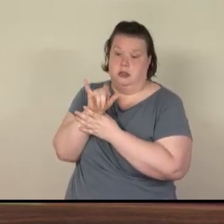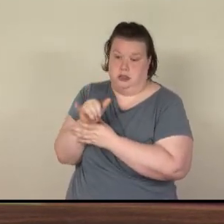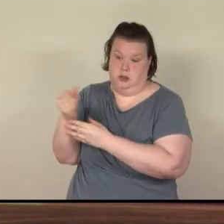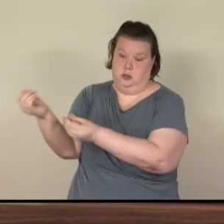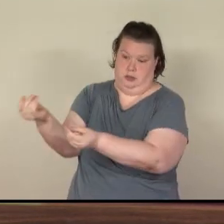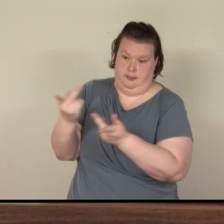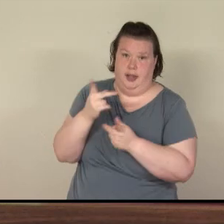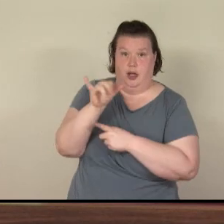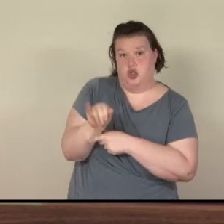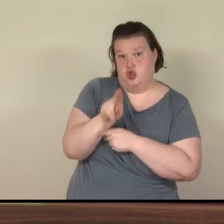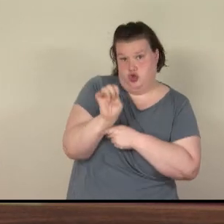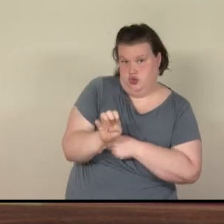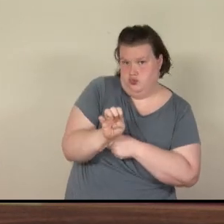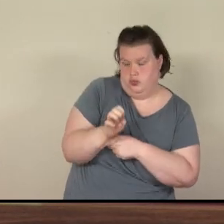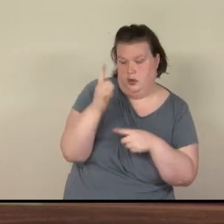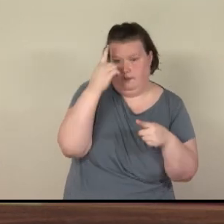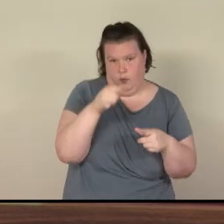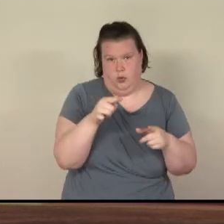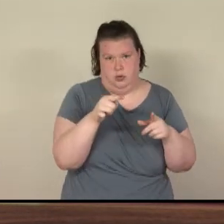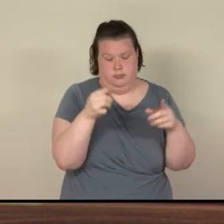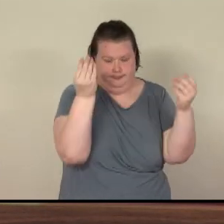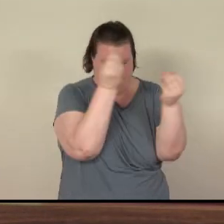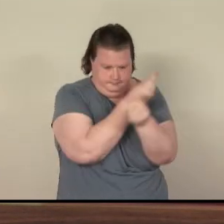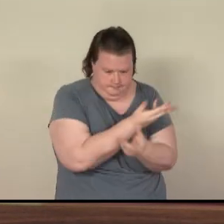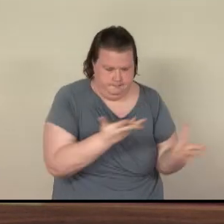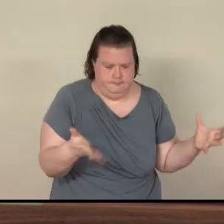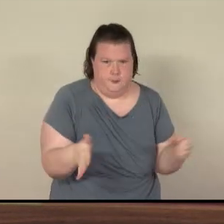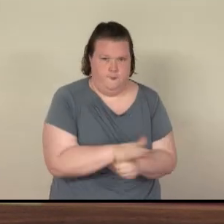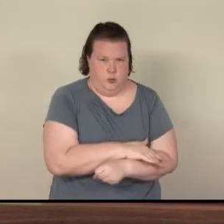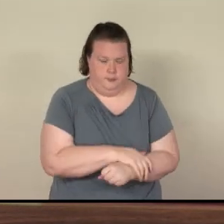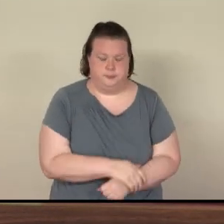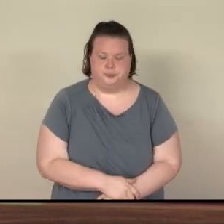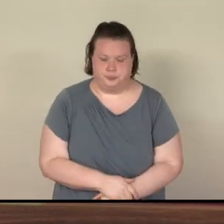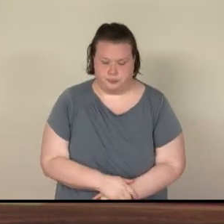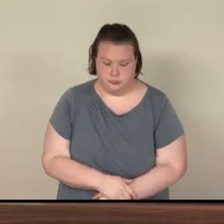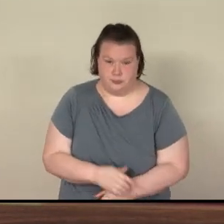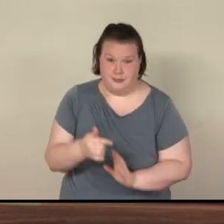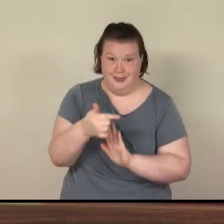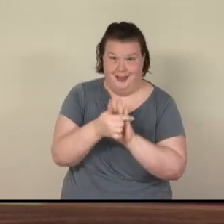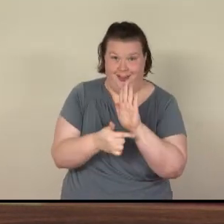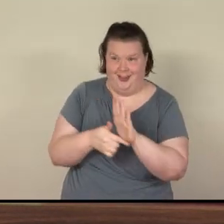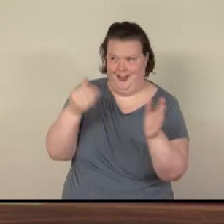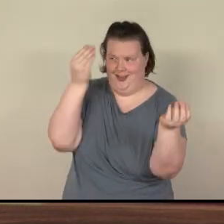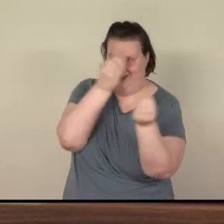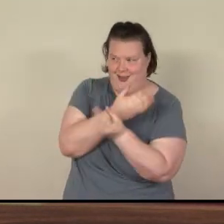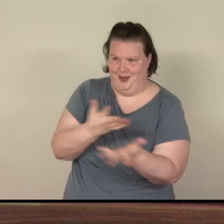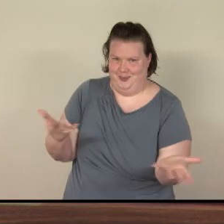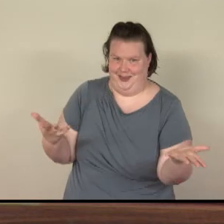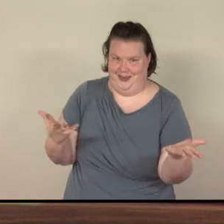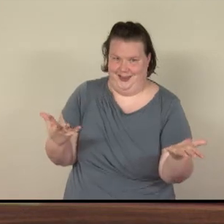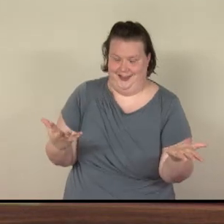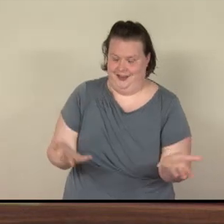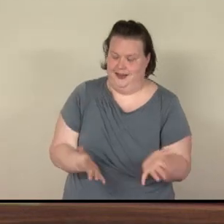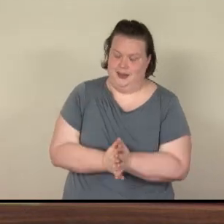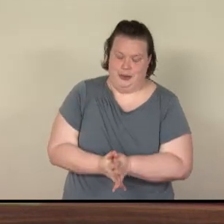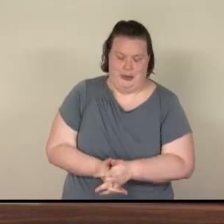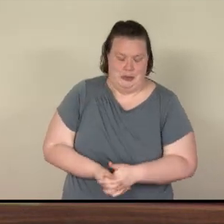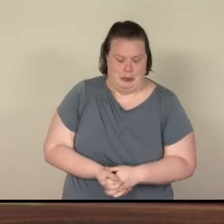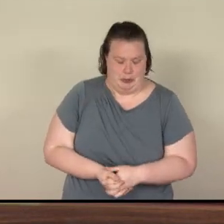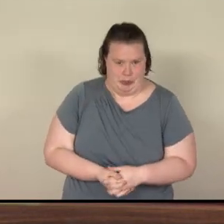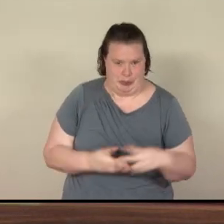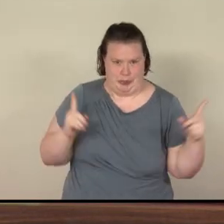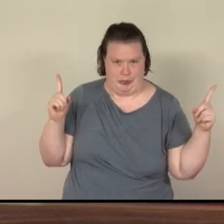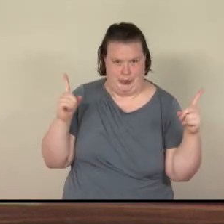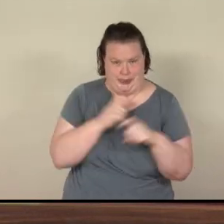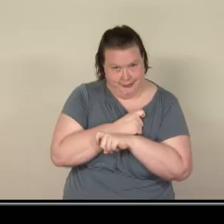mention that. And now, legislative update. It's a big one. There's a lot happening. And we